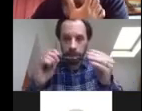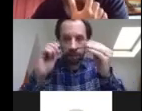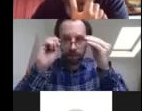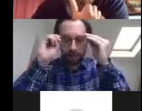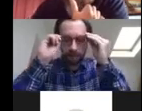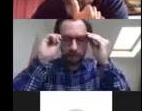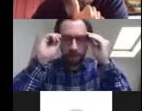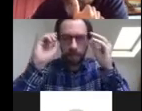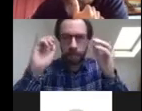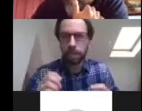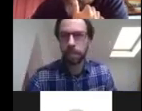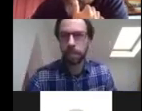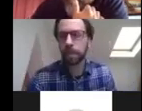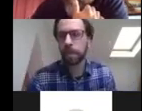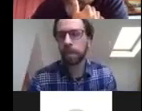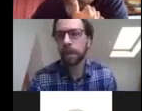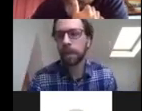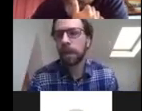instance.